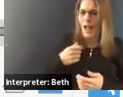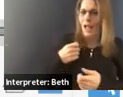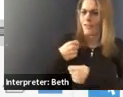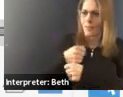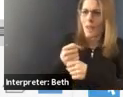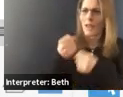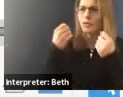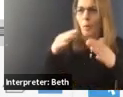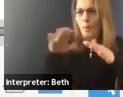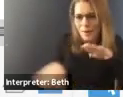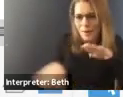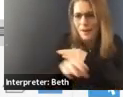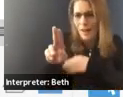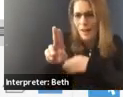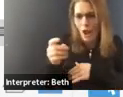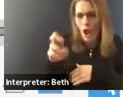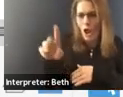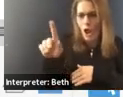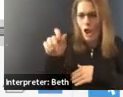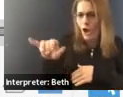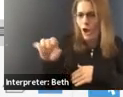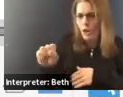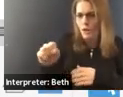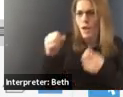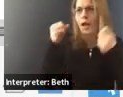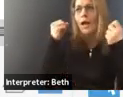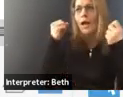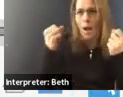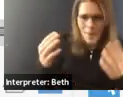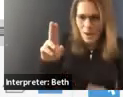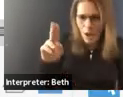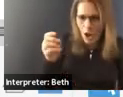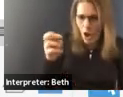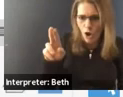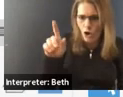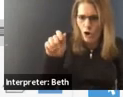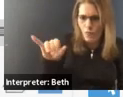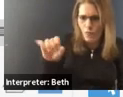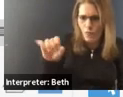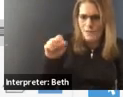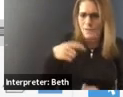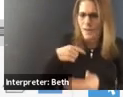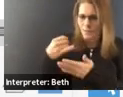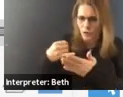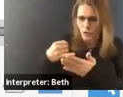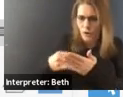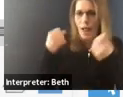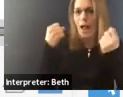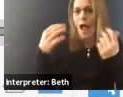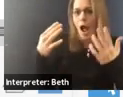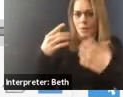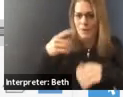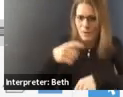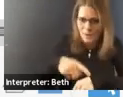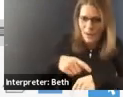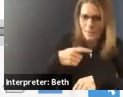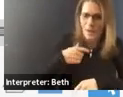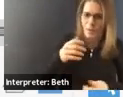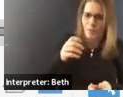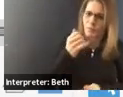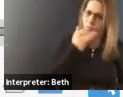The amount of underlays I've done, the amount of this drawing's wrong, do a new drawing over it.